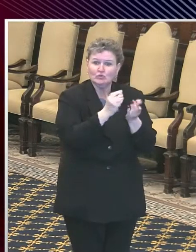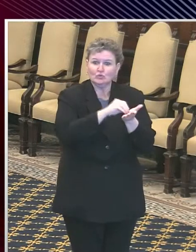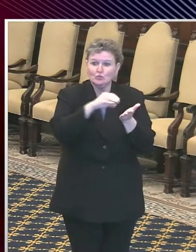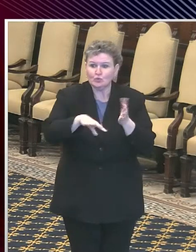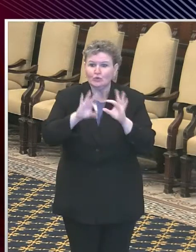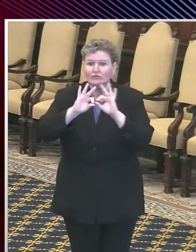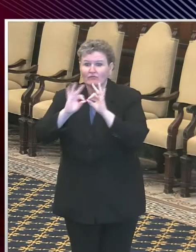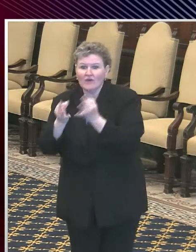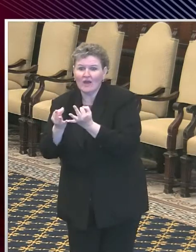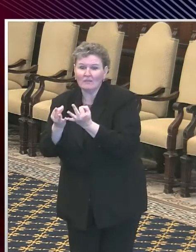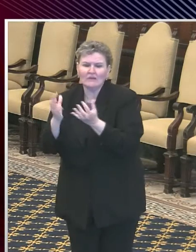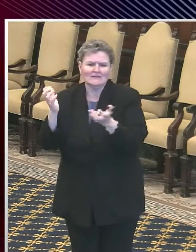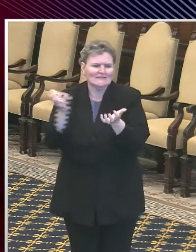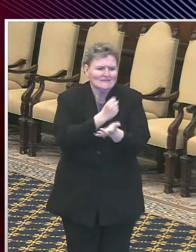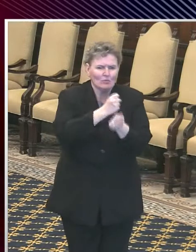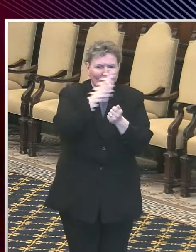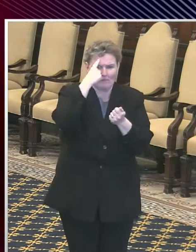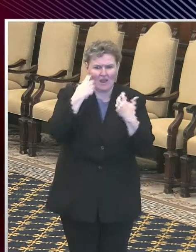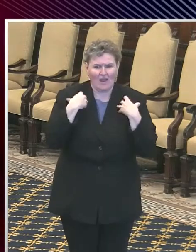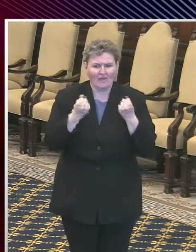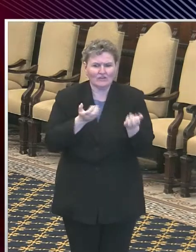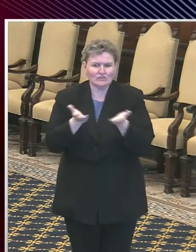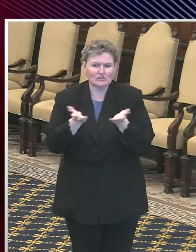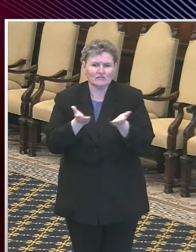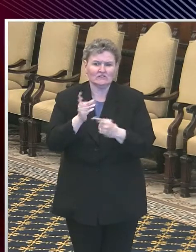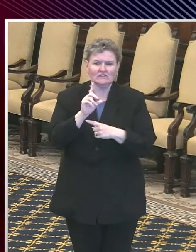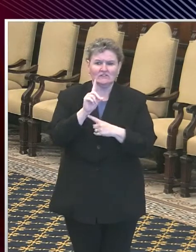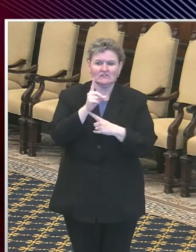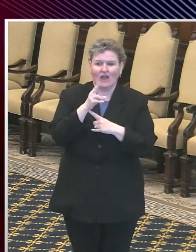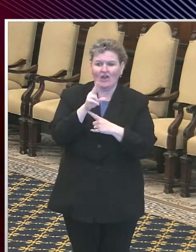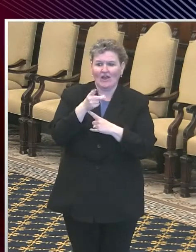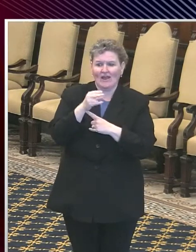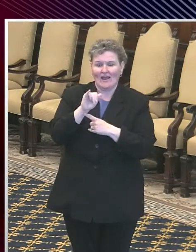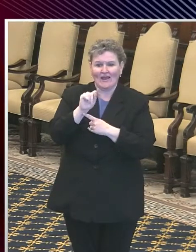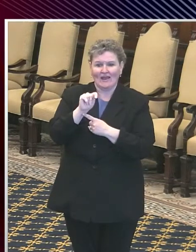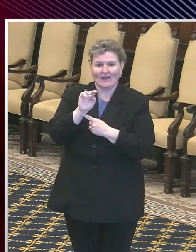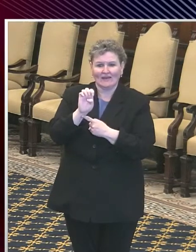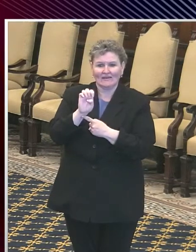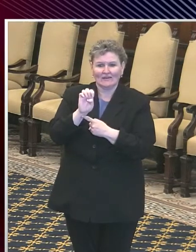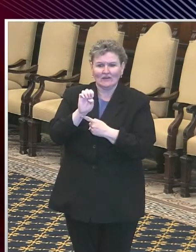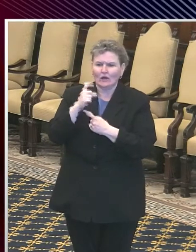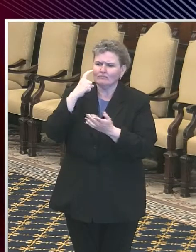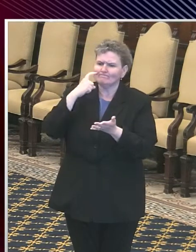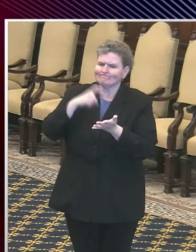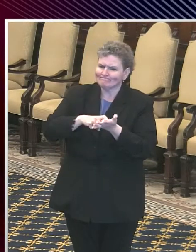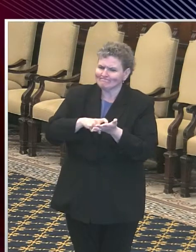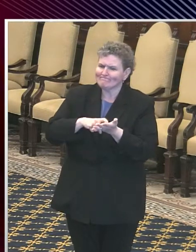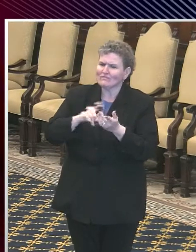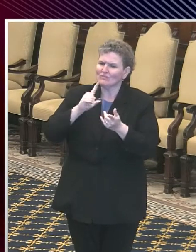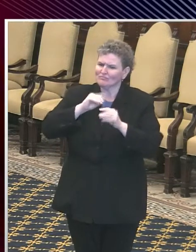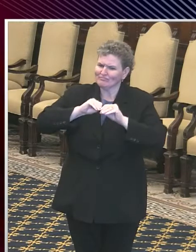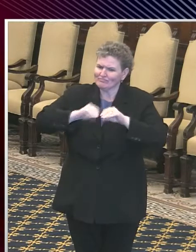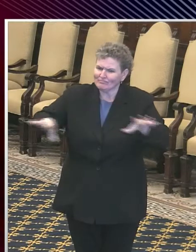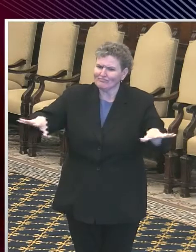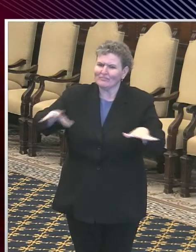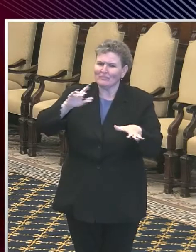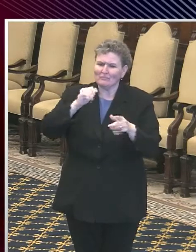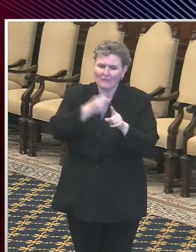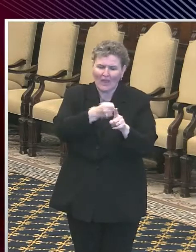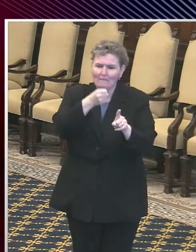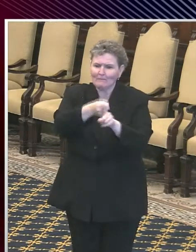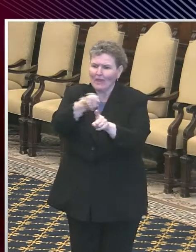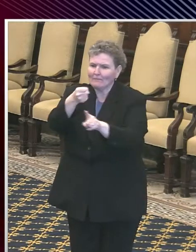mindfultogether.com. I also want to call attention to support specifically available for our children. Last week on National Children's